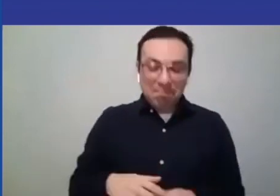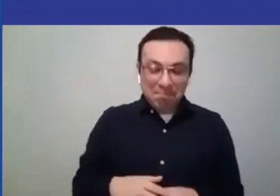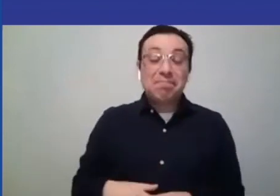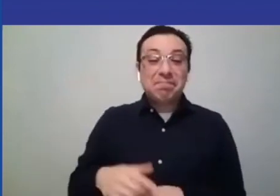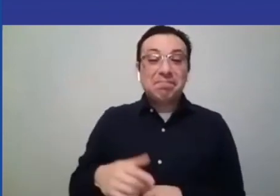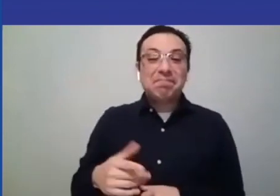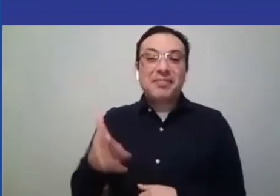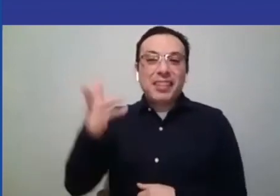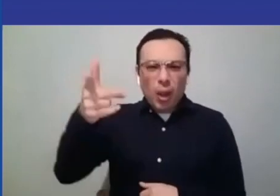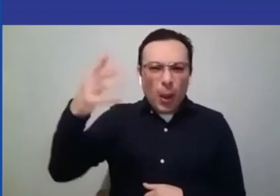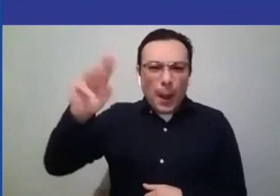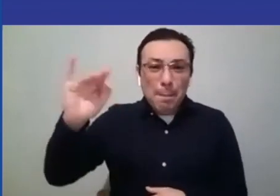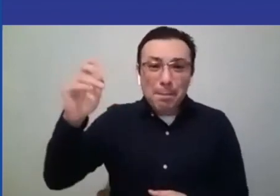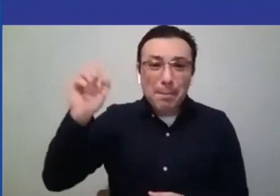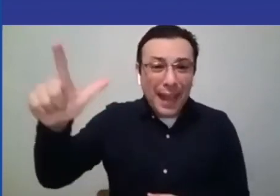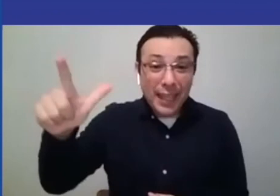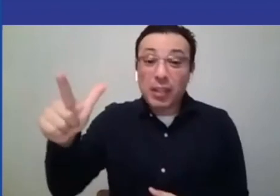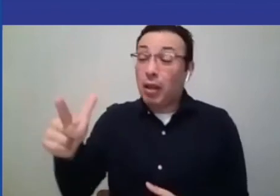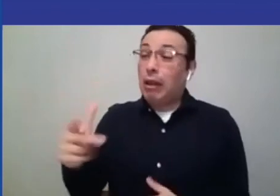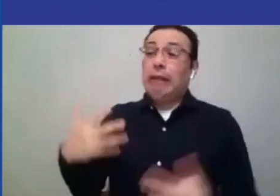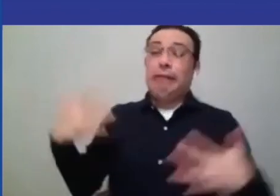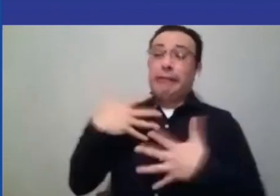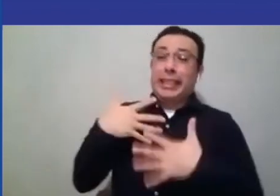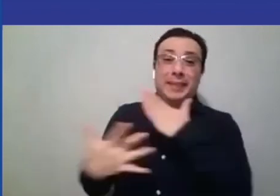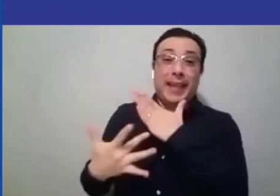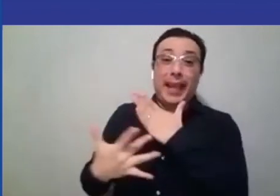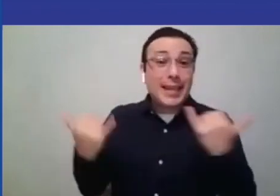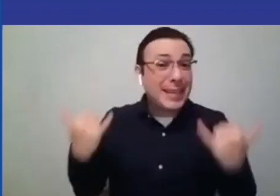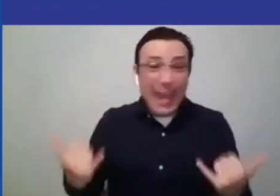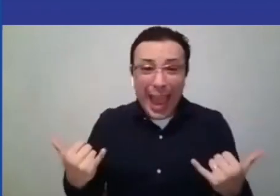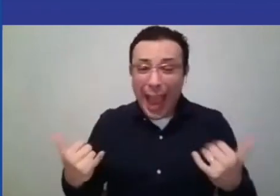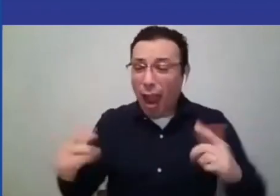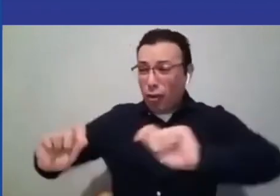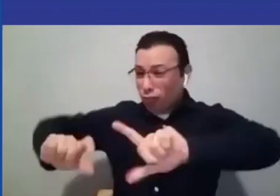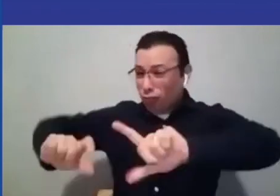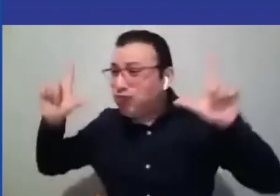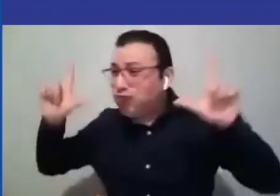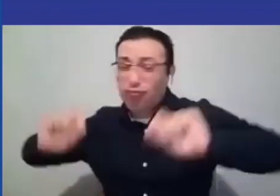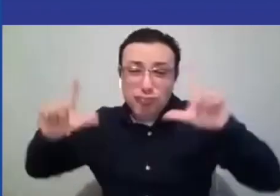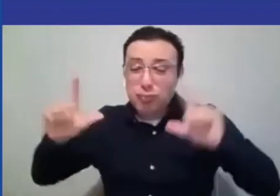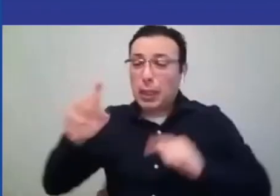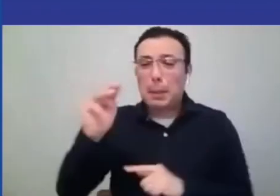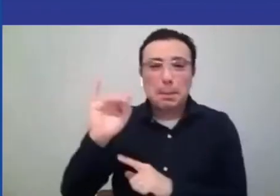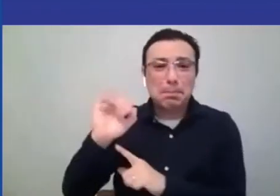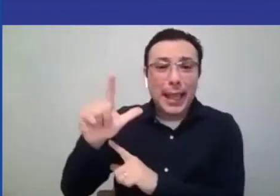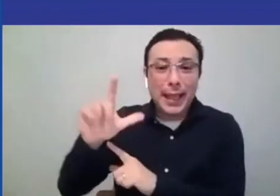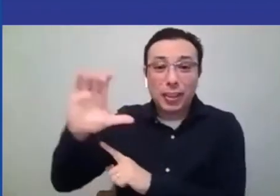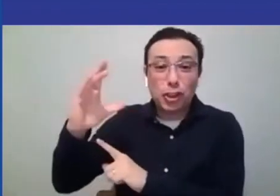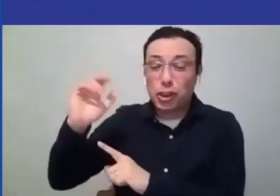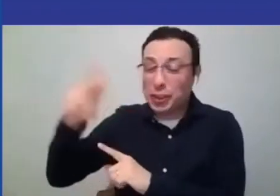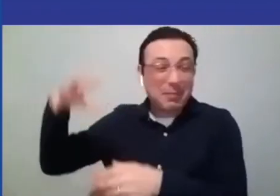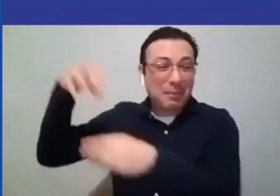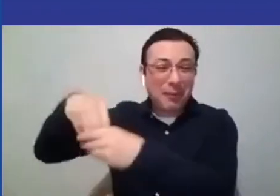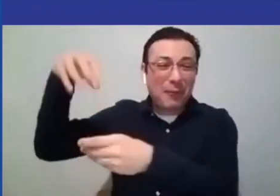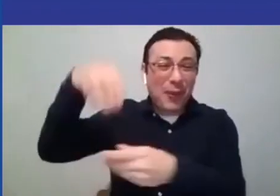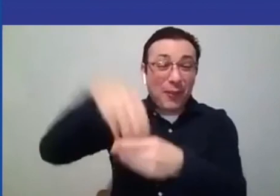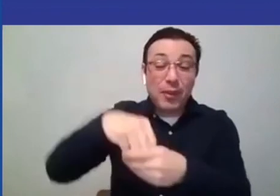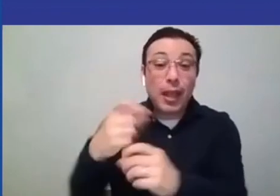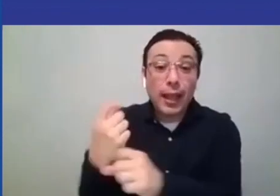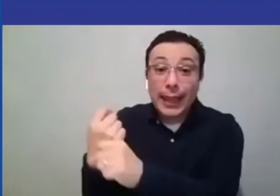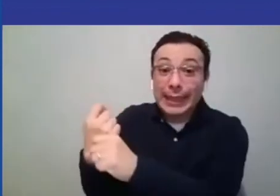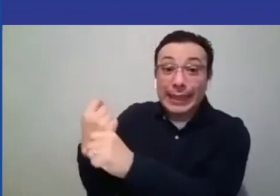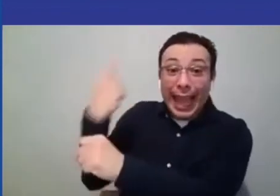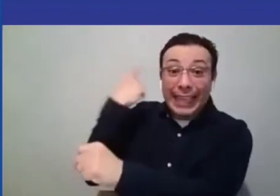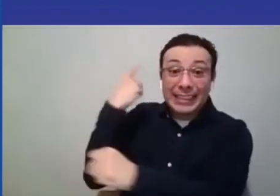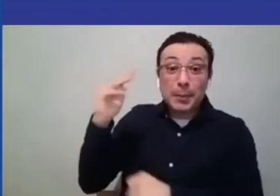Zoom webinars. He's got MailChimp and Constant Contact, like doing all kinds of like